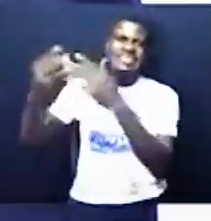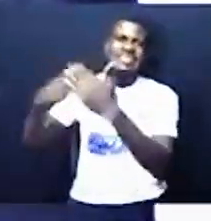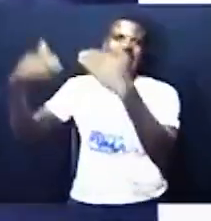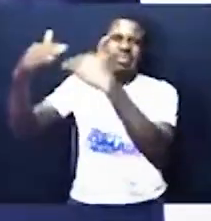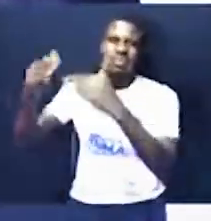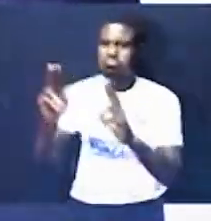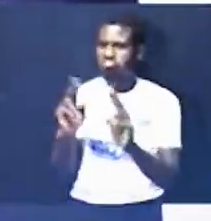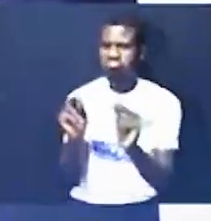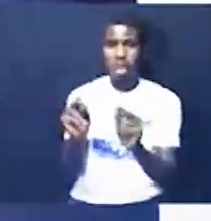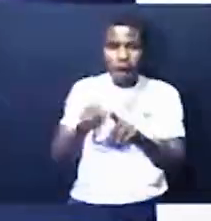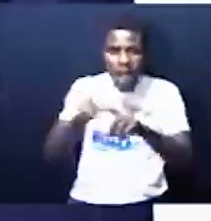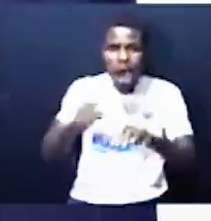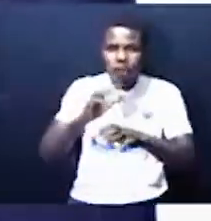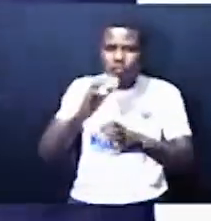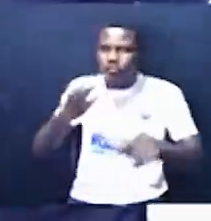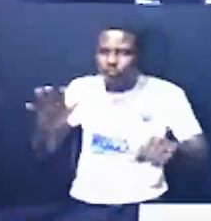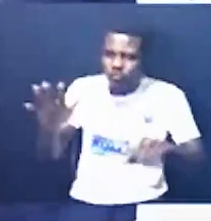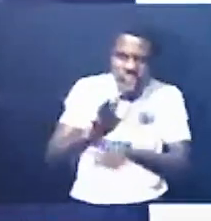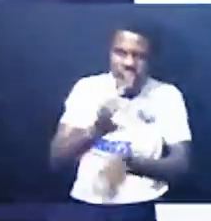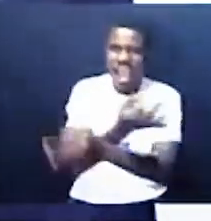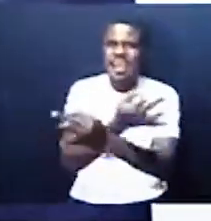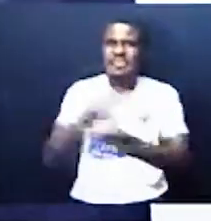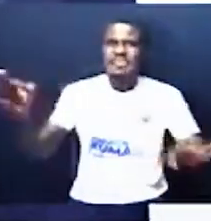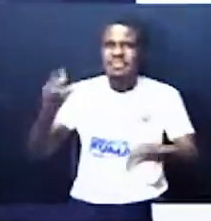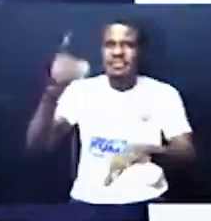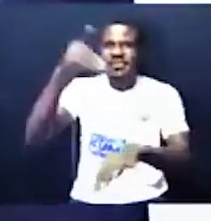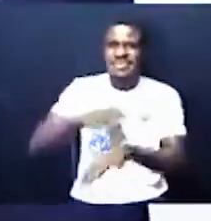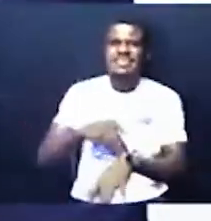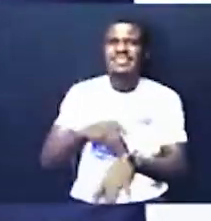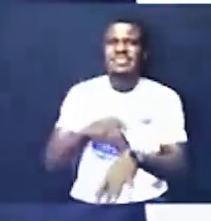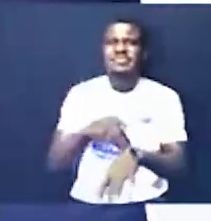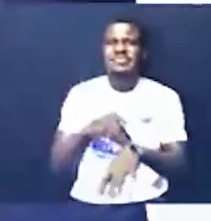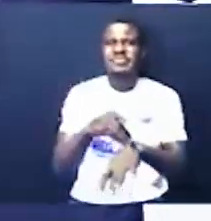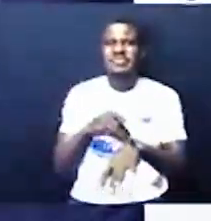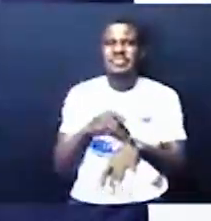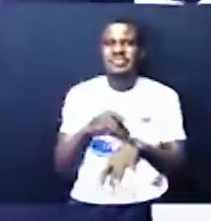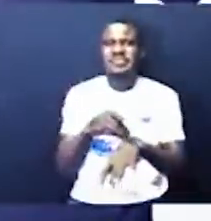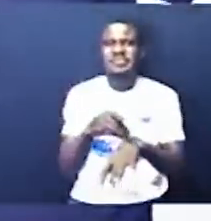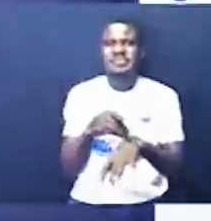liberation. Abundant life.